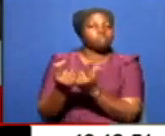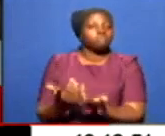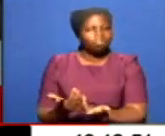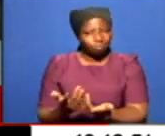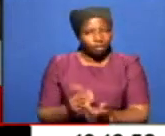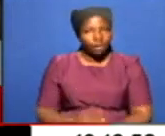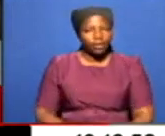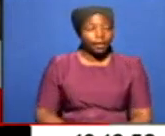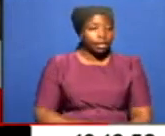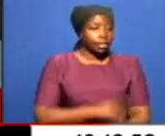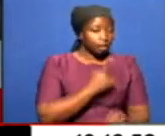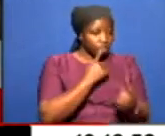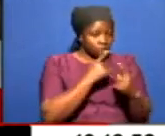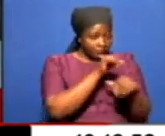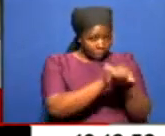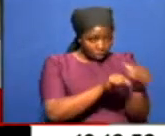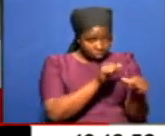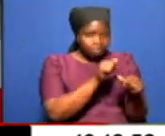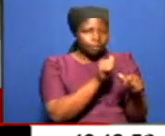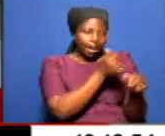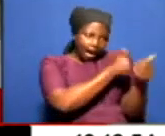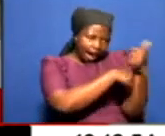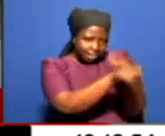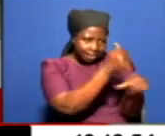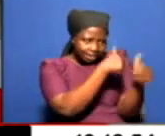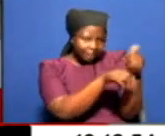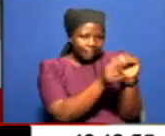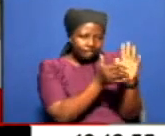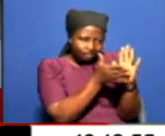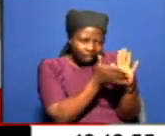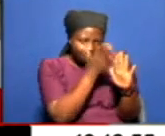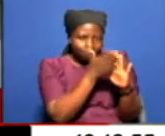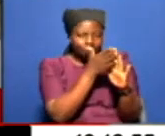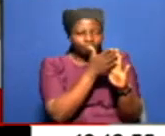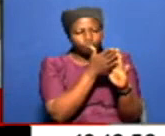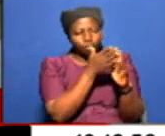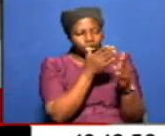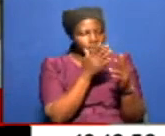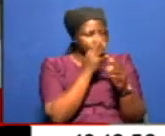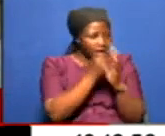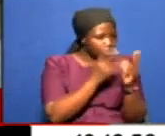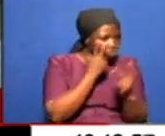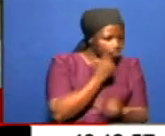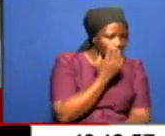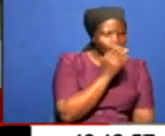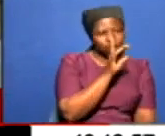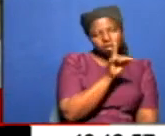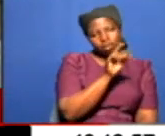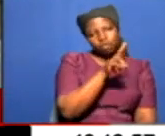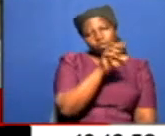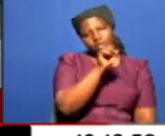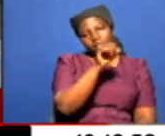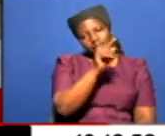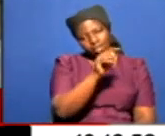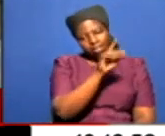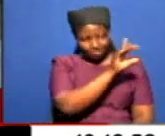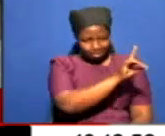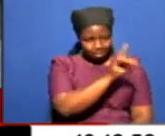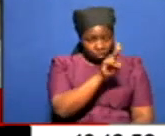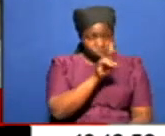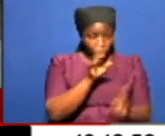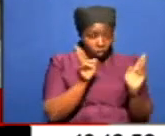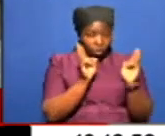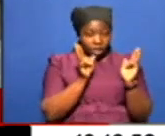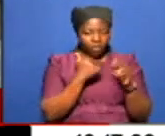fast responding, looking at Dusit D2, there were already